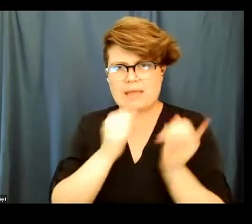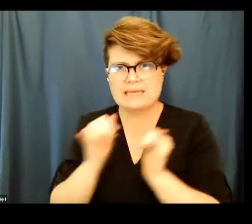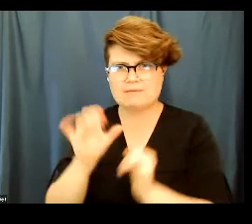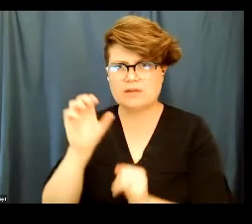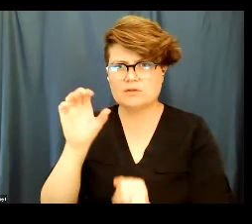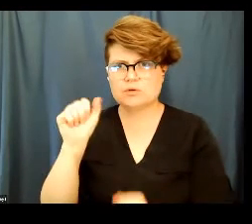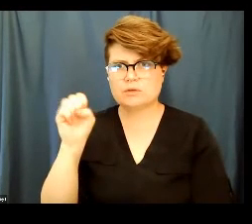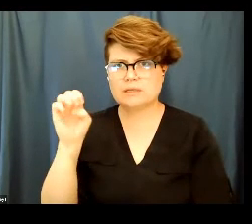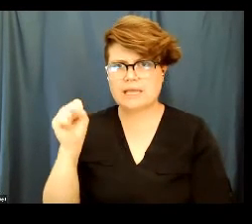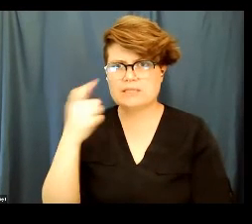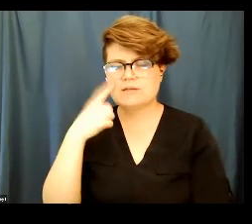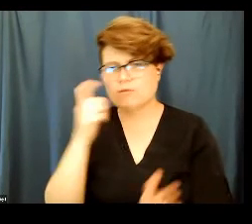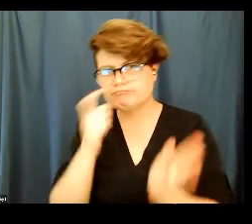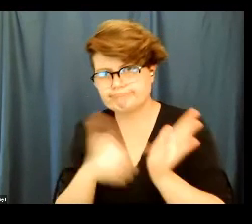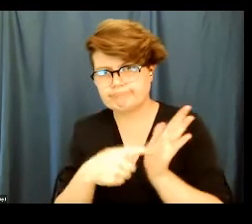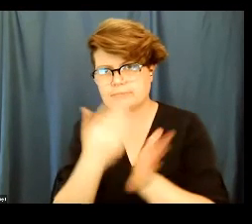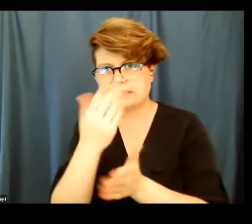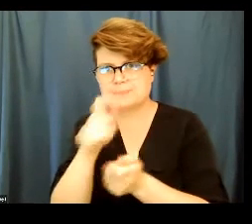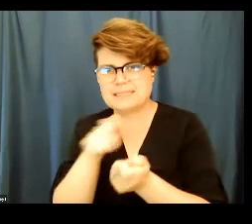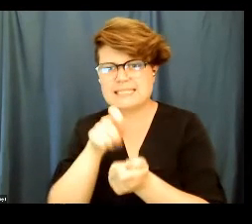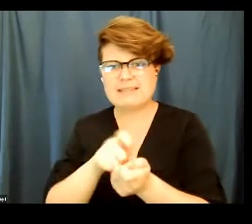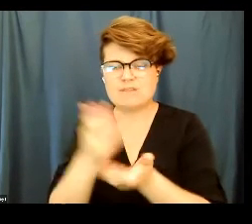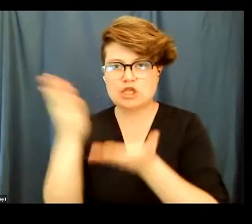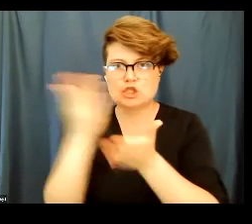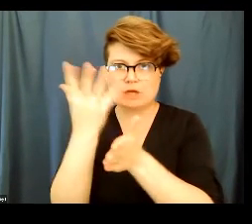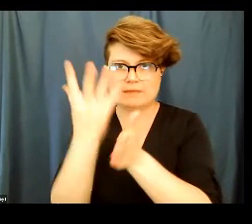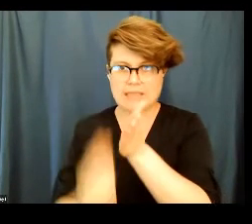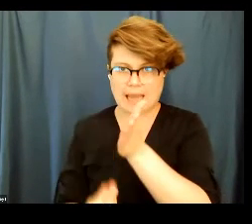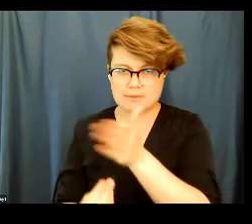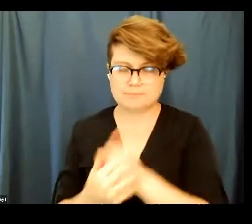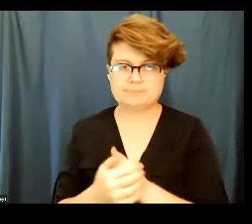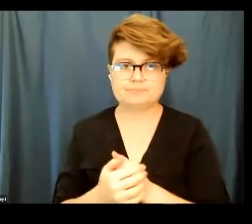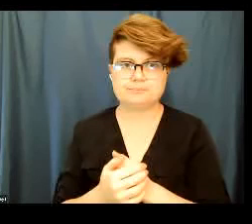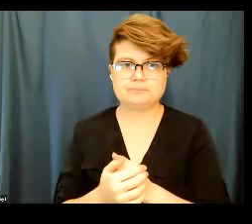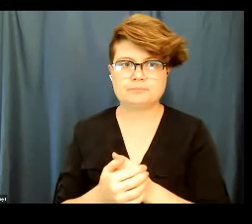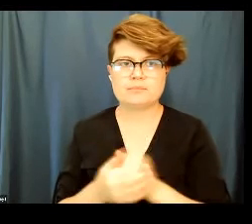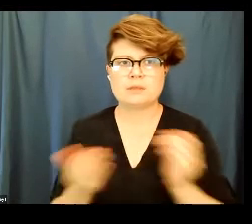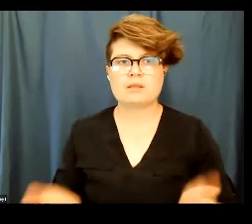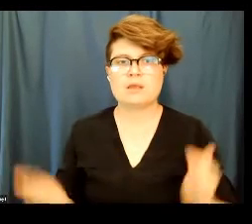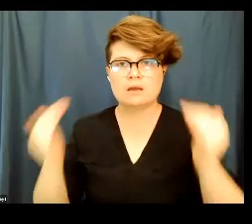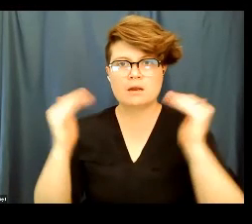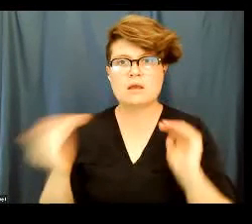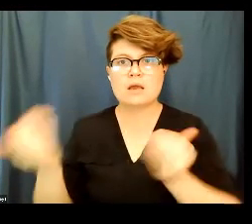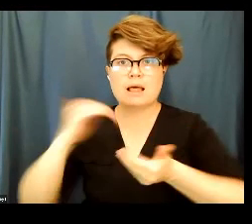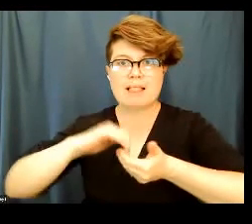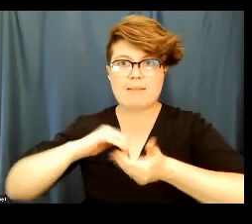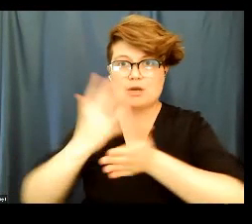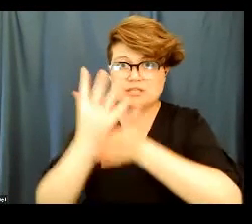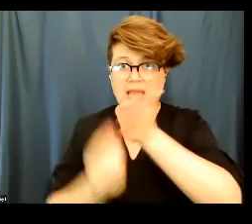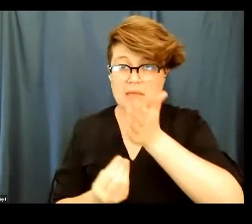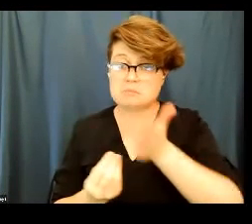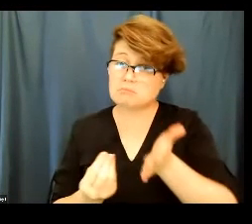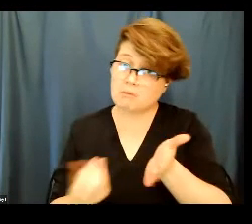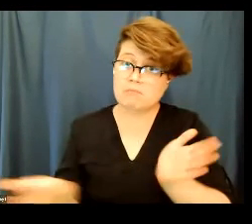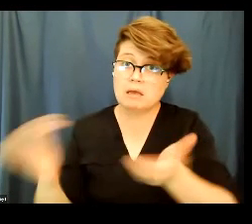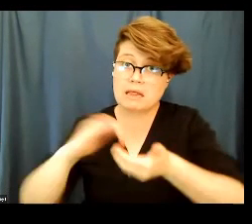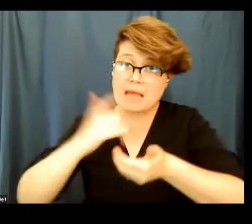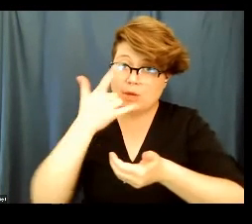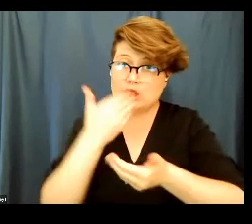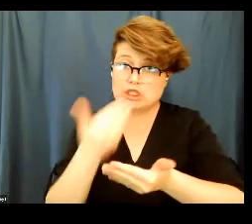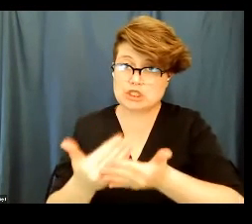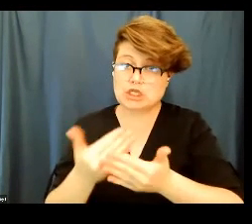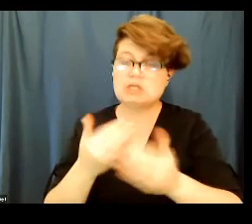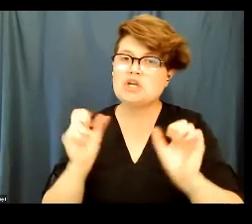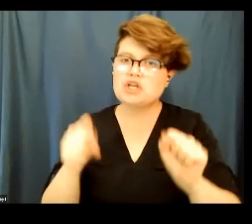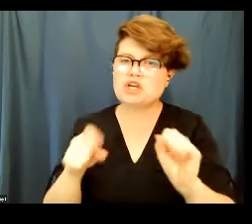more specific service gaps. And then the collaboration gaps, collaboration looks pretty good, but it could be a little bit more